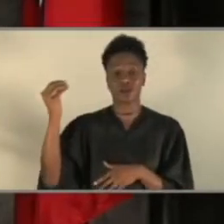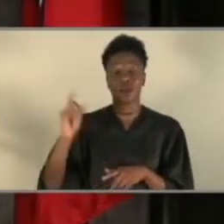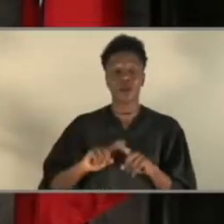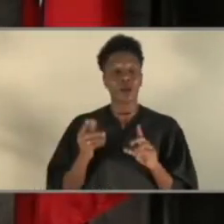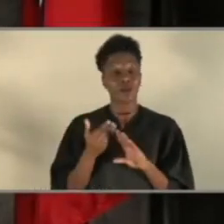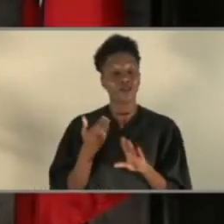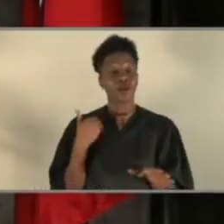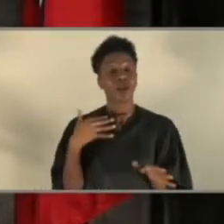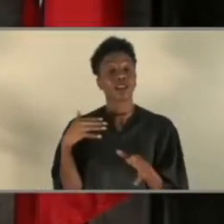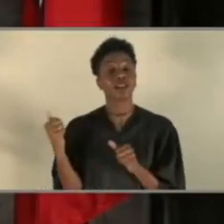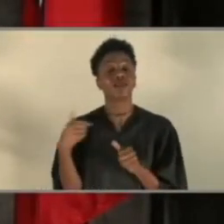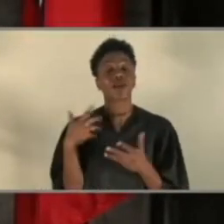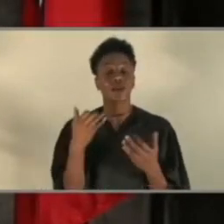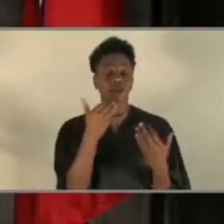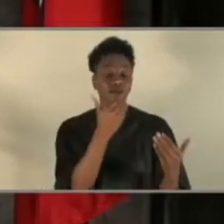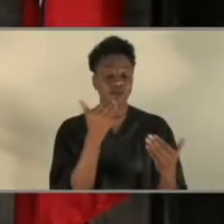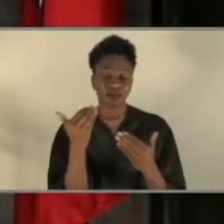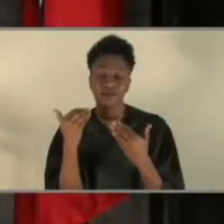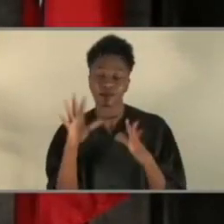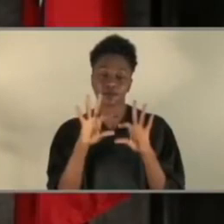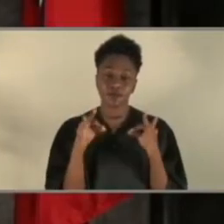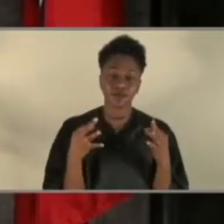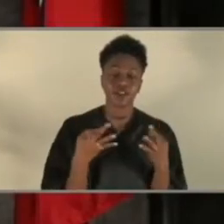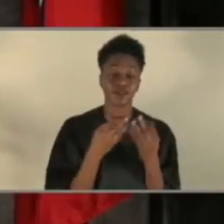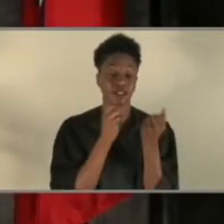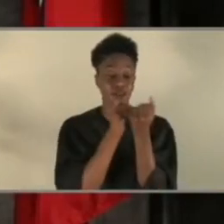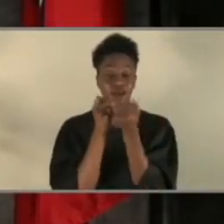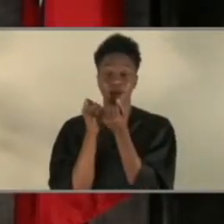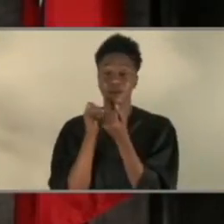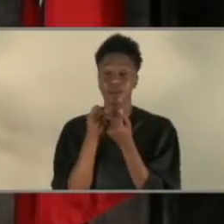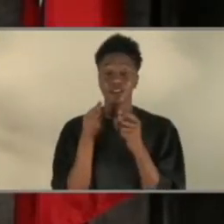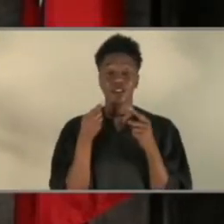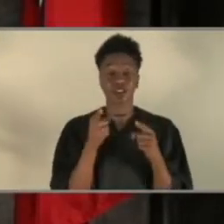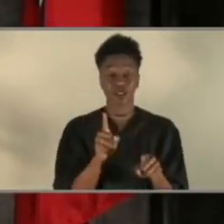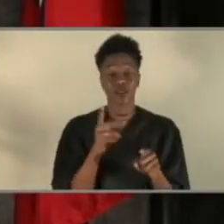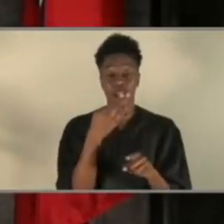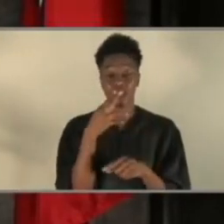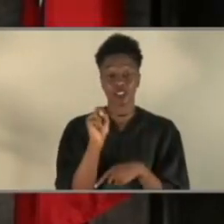Before I go, I would like to thank my family for supporting me throughout my high school education.